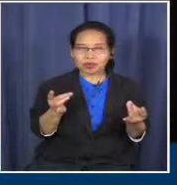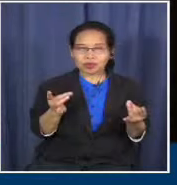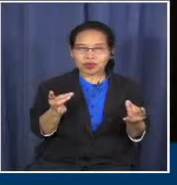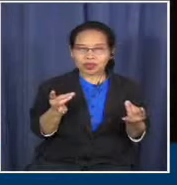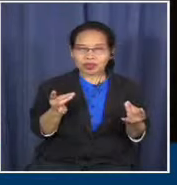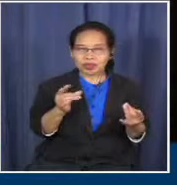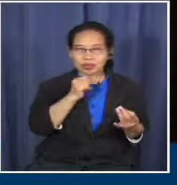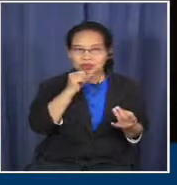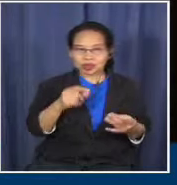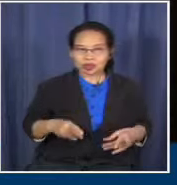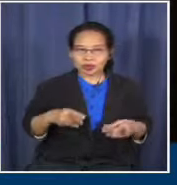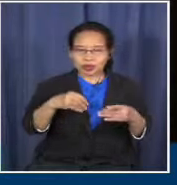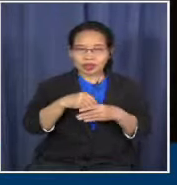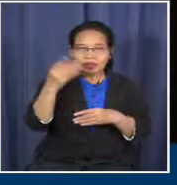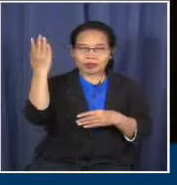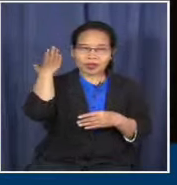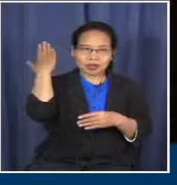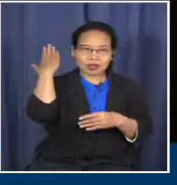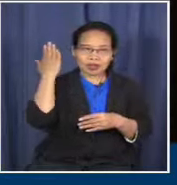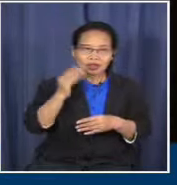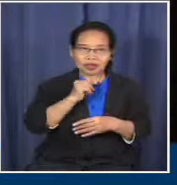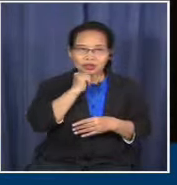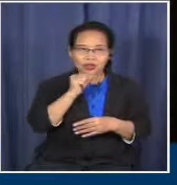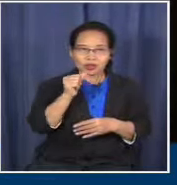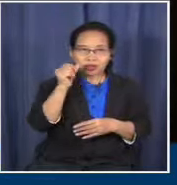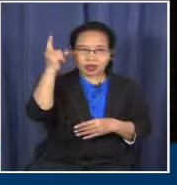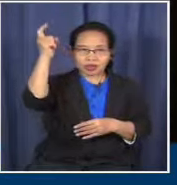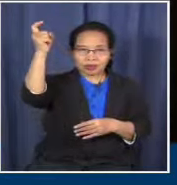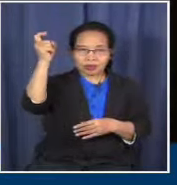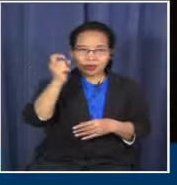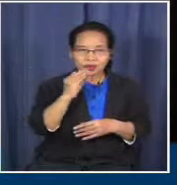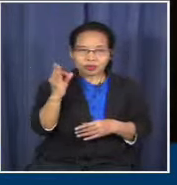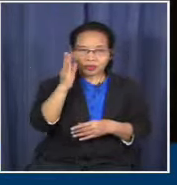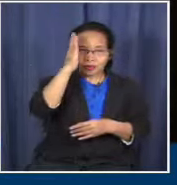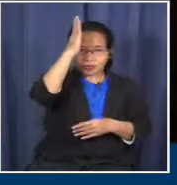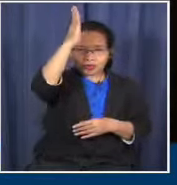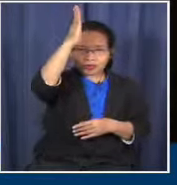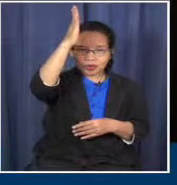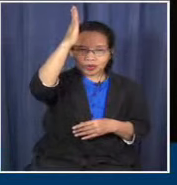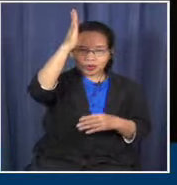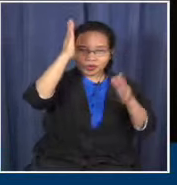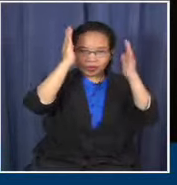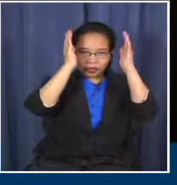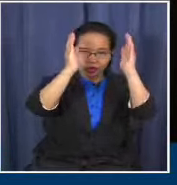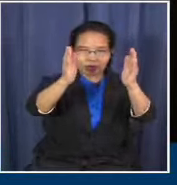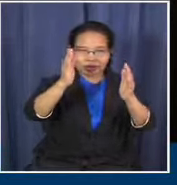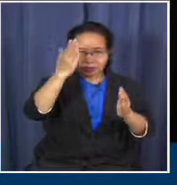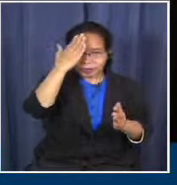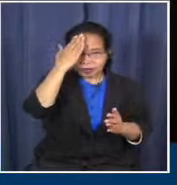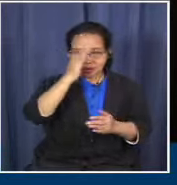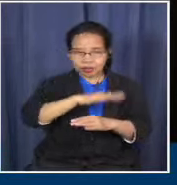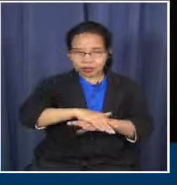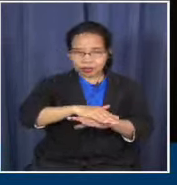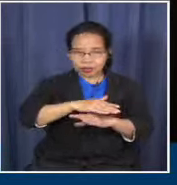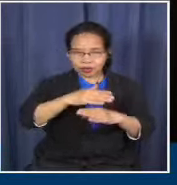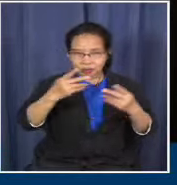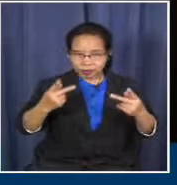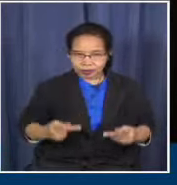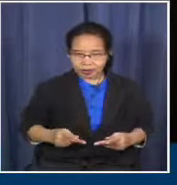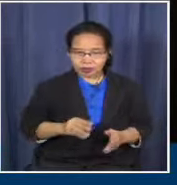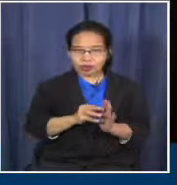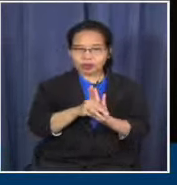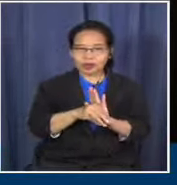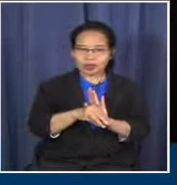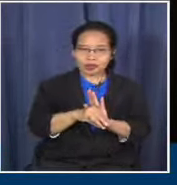Buddha. Buddha said, "Do not dwell in the past. Do not dream of the future. Concentrate the